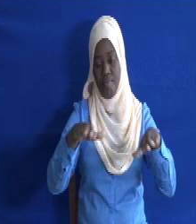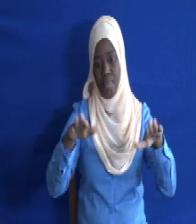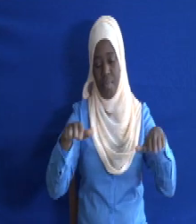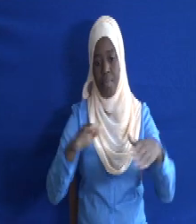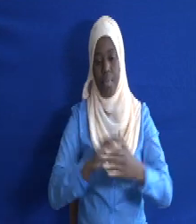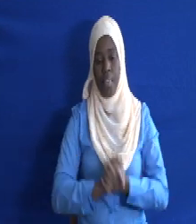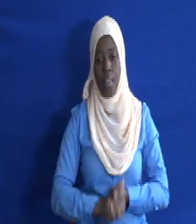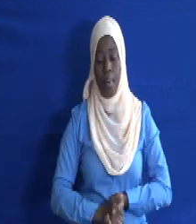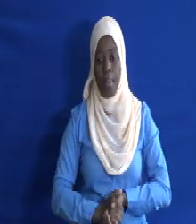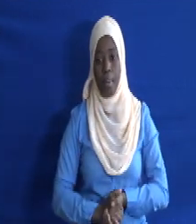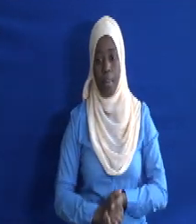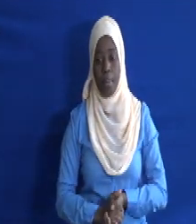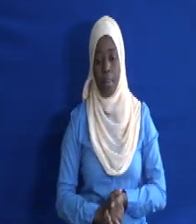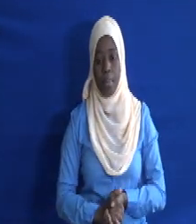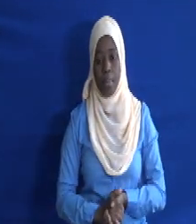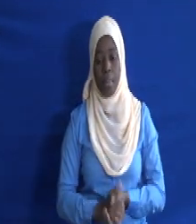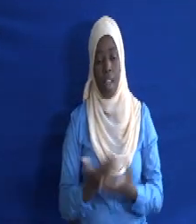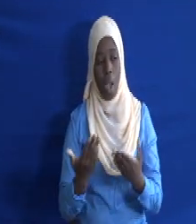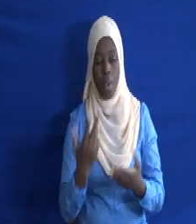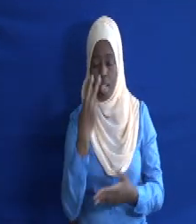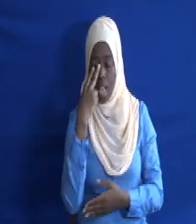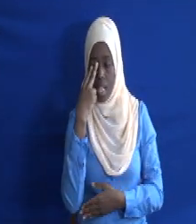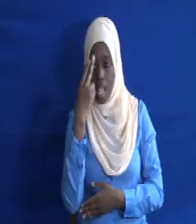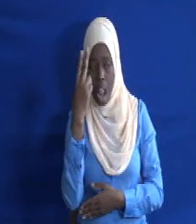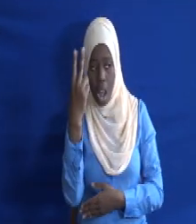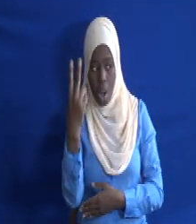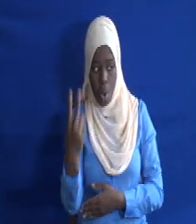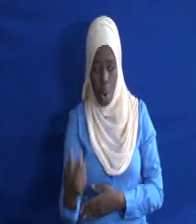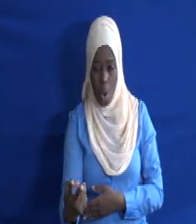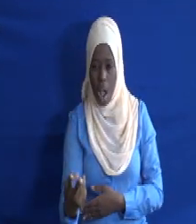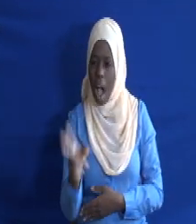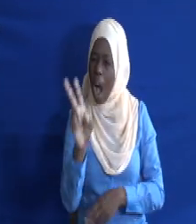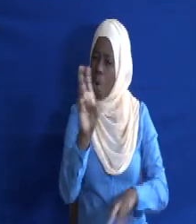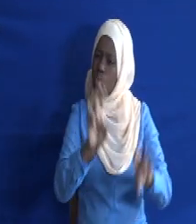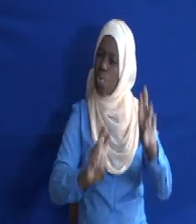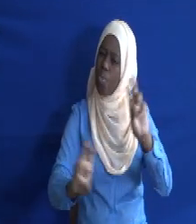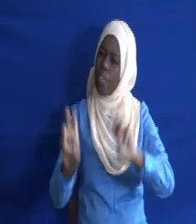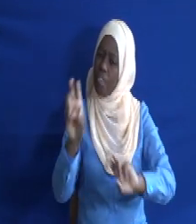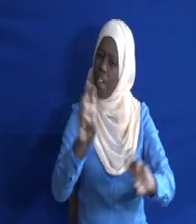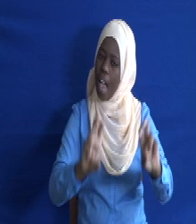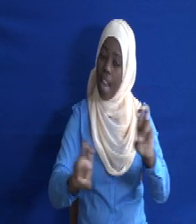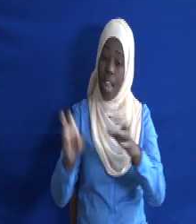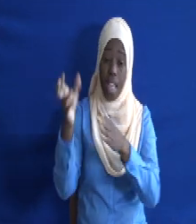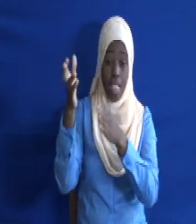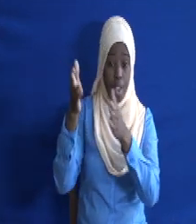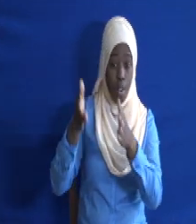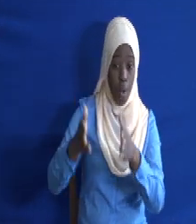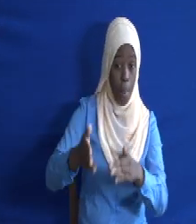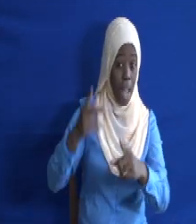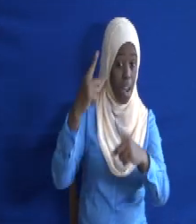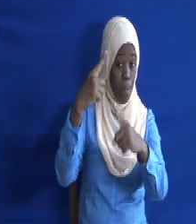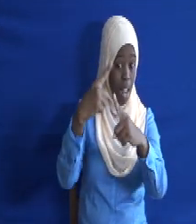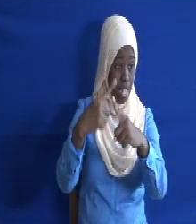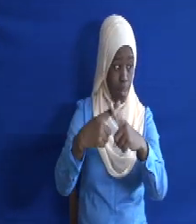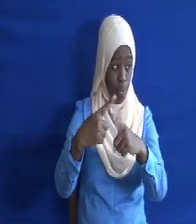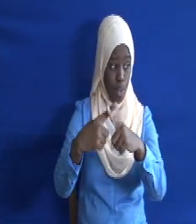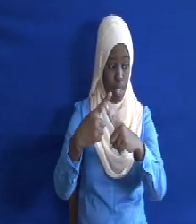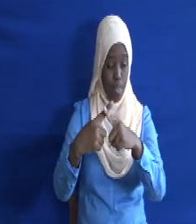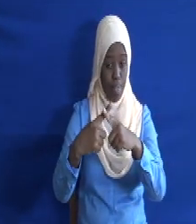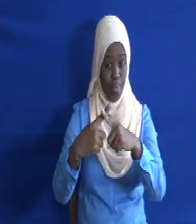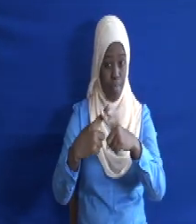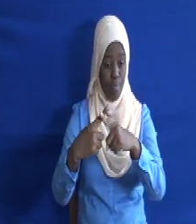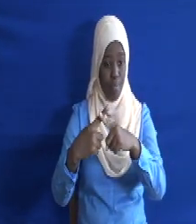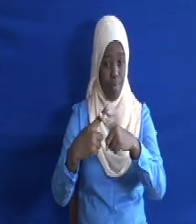please. Now, let us look how to find the common multiples. How to find the